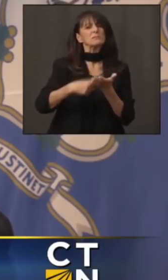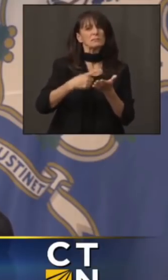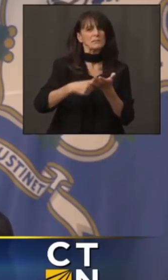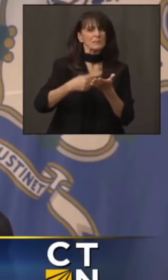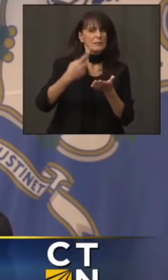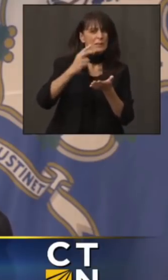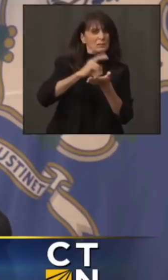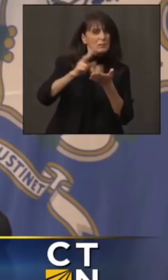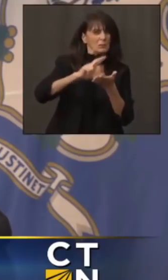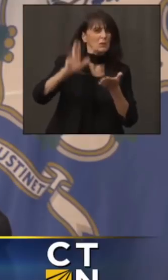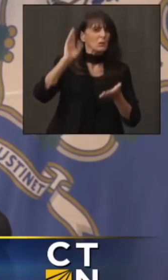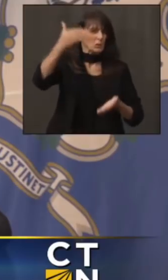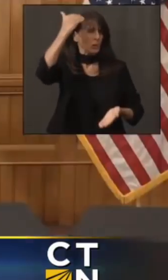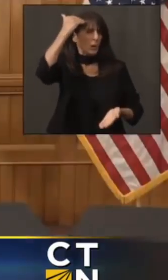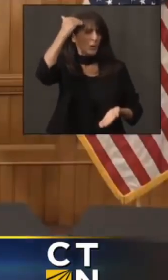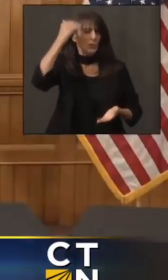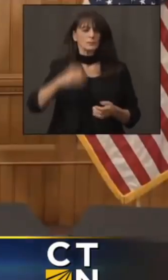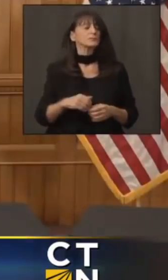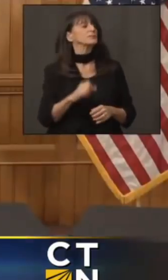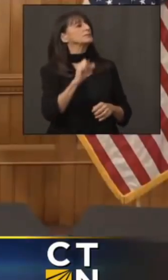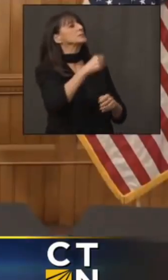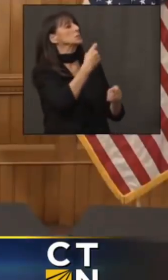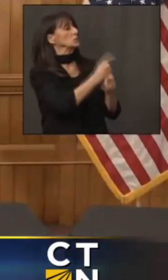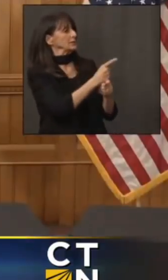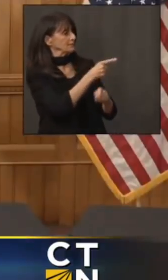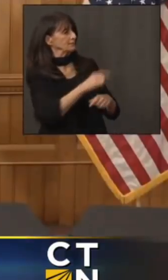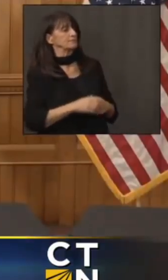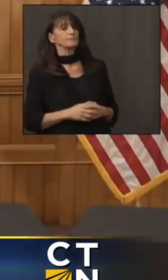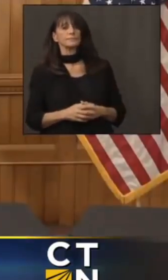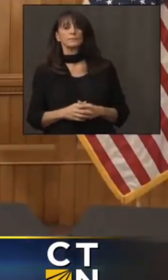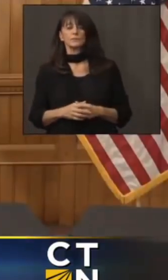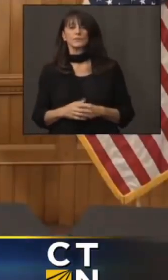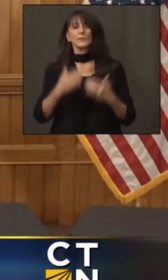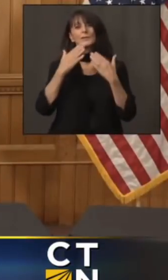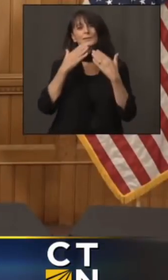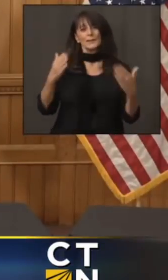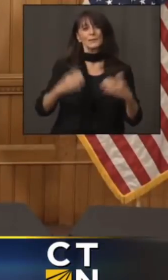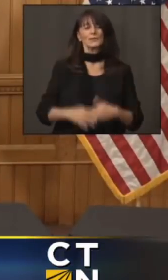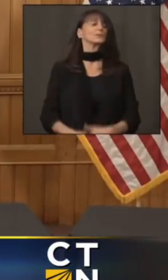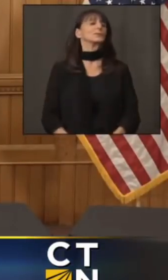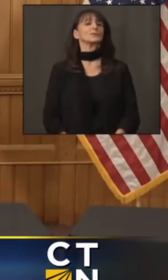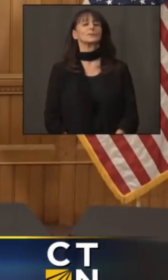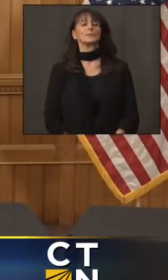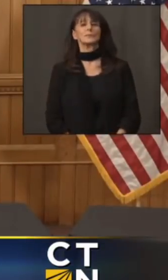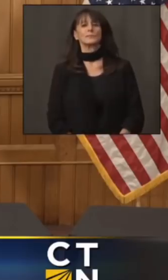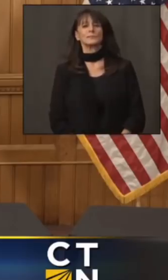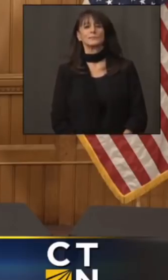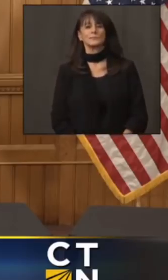Josh? That's correct. Great. Thanks a lot.